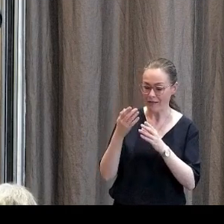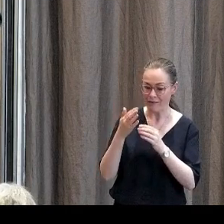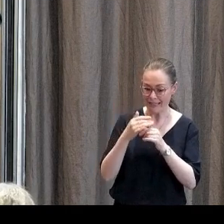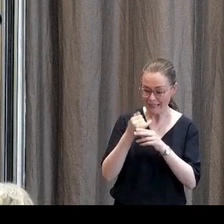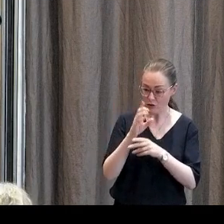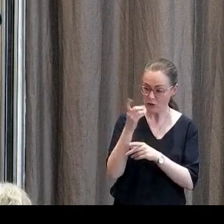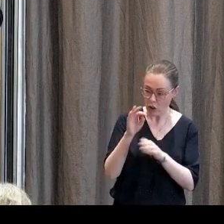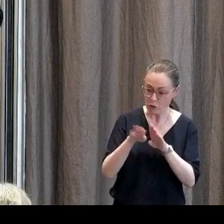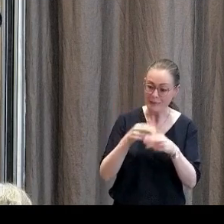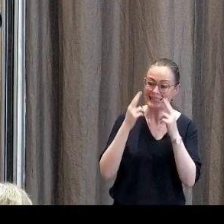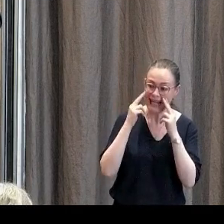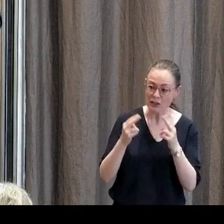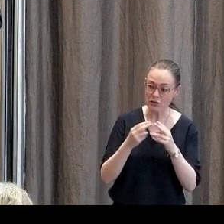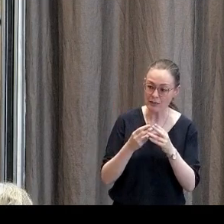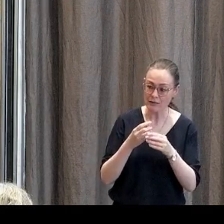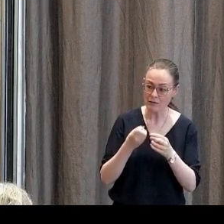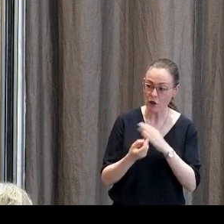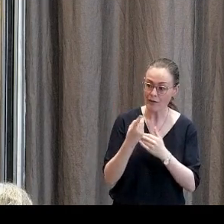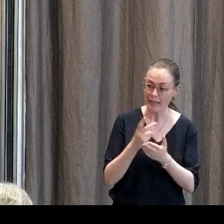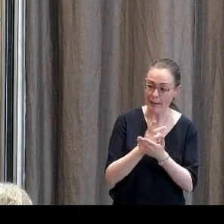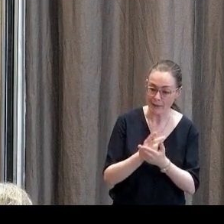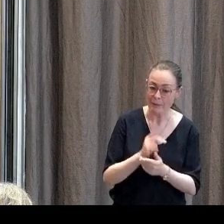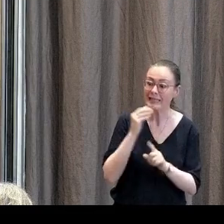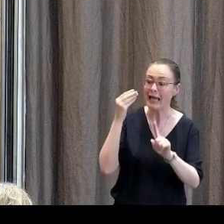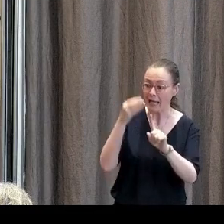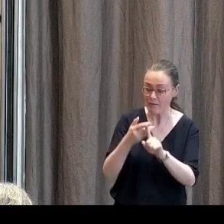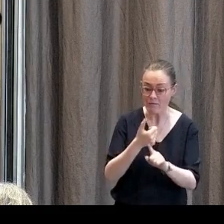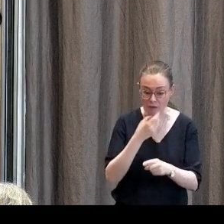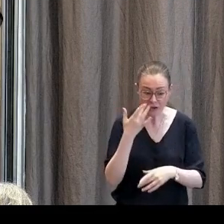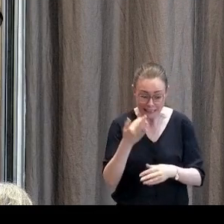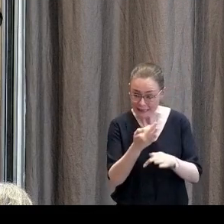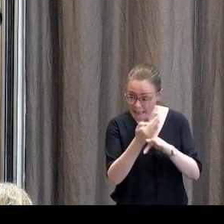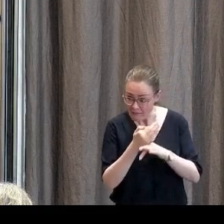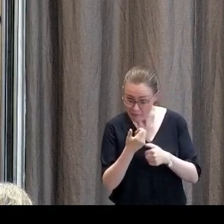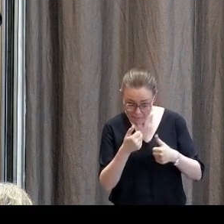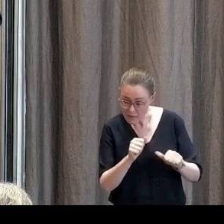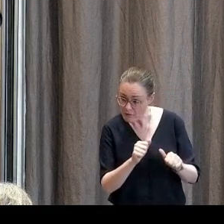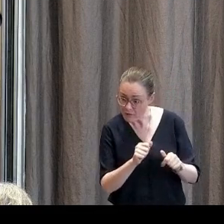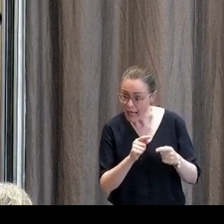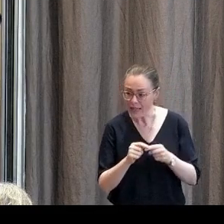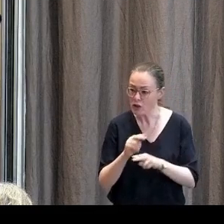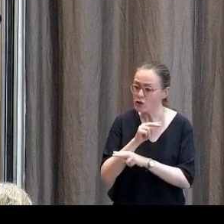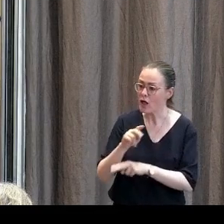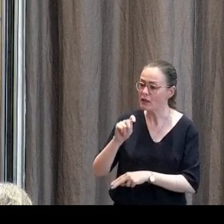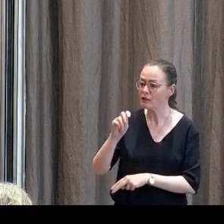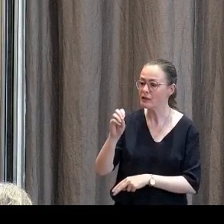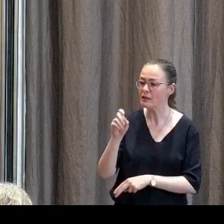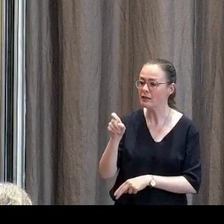naturally occurring epilepsy. And there's two simple aims. First of all, is it's safe and effective and non-toxic.